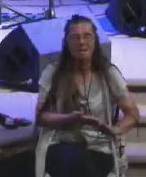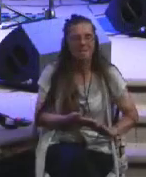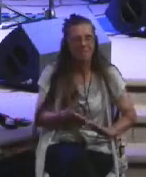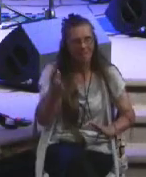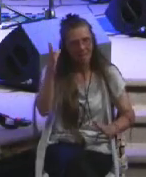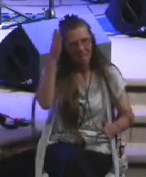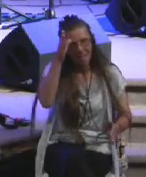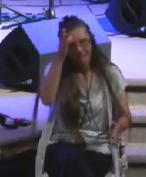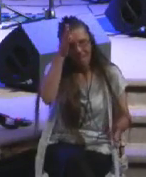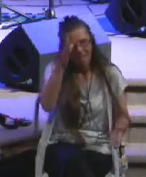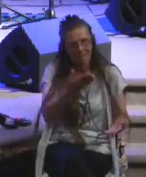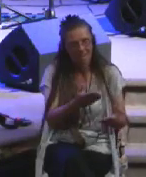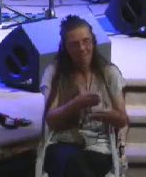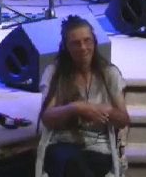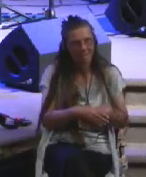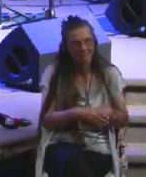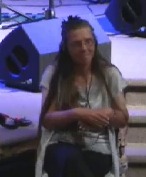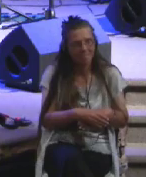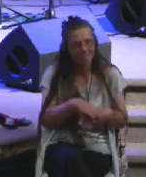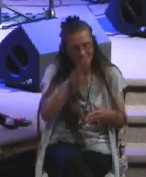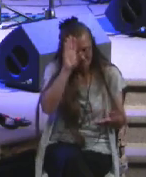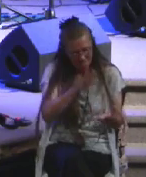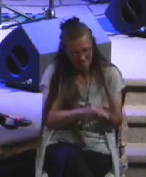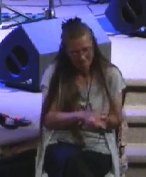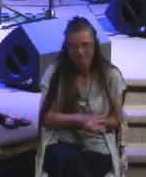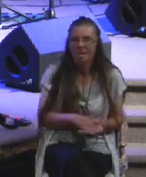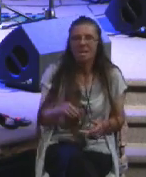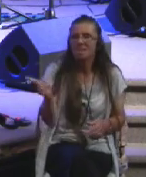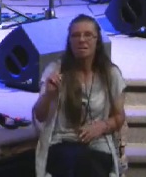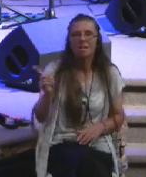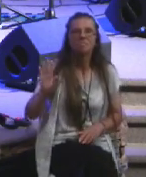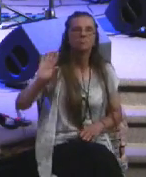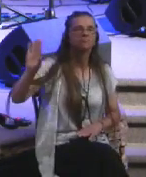He's kind of held her back, held him back. He ain't going to have nothing to do with this.